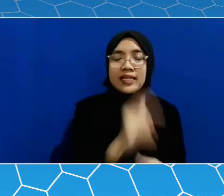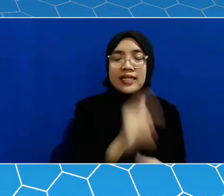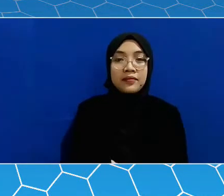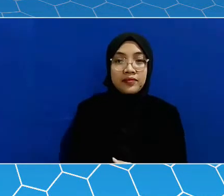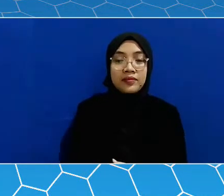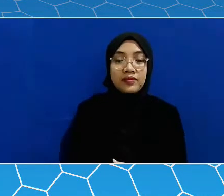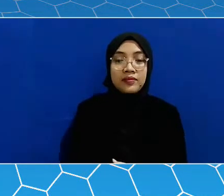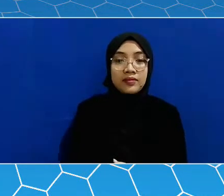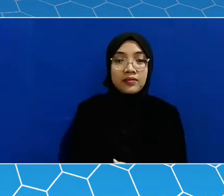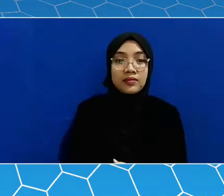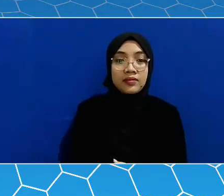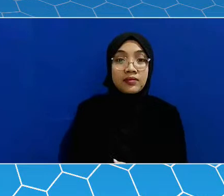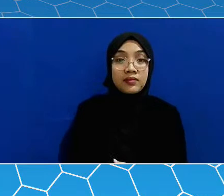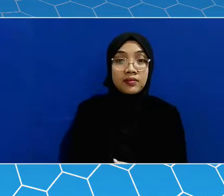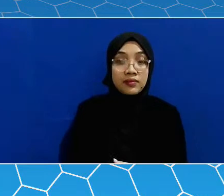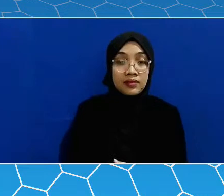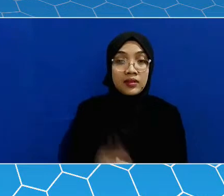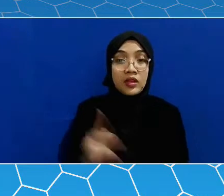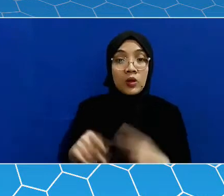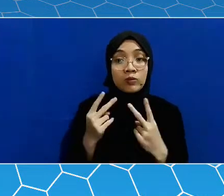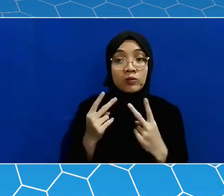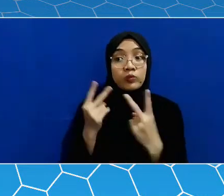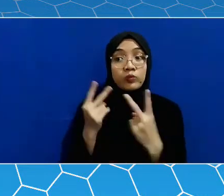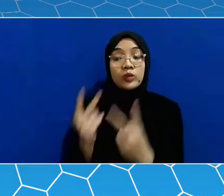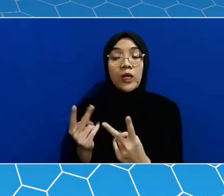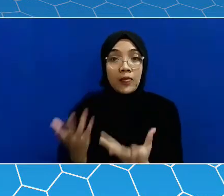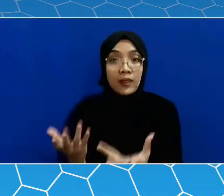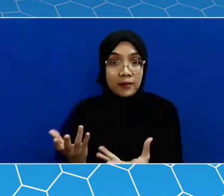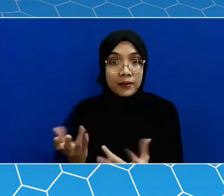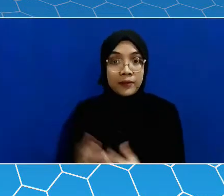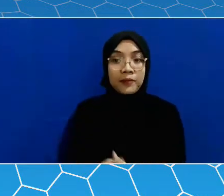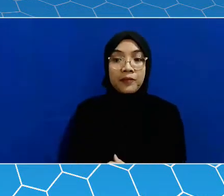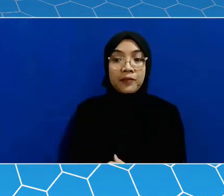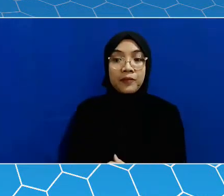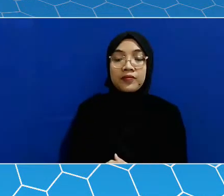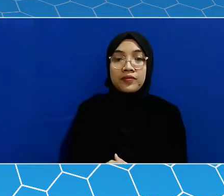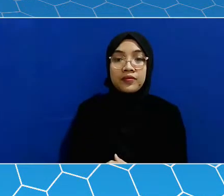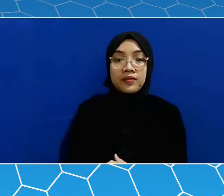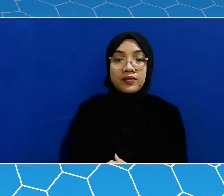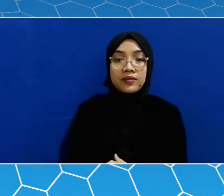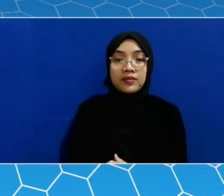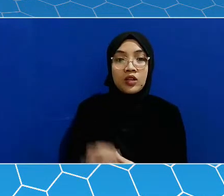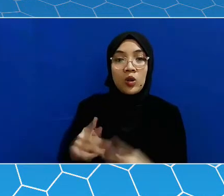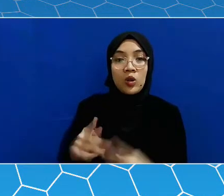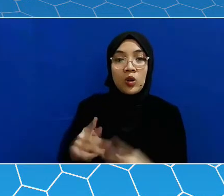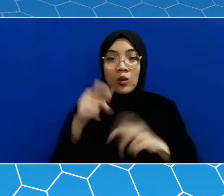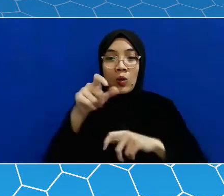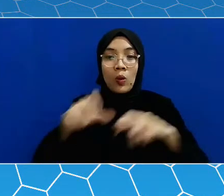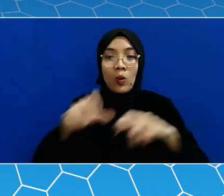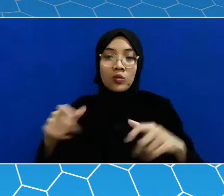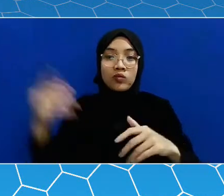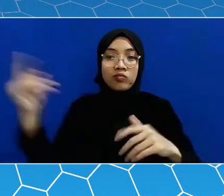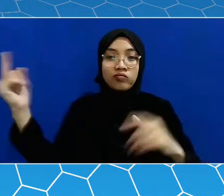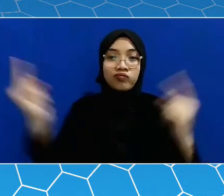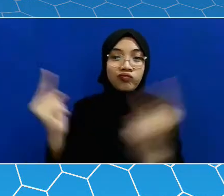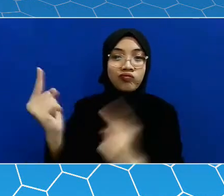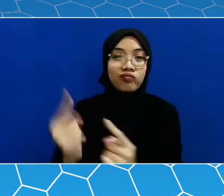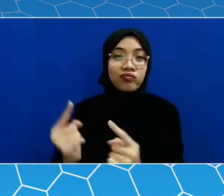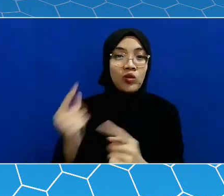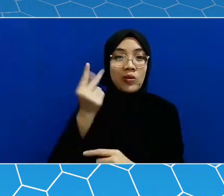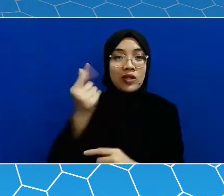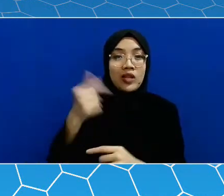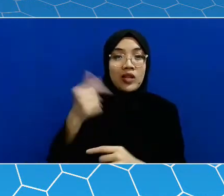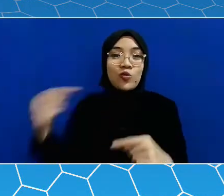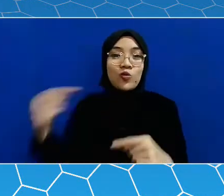And when you look for admissions, again, this correspond with the utilization of the facilities with regard to